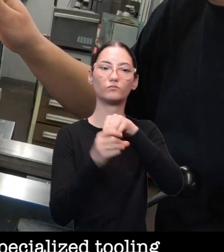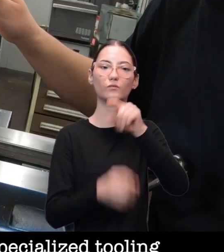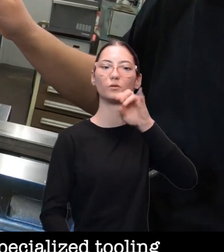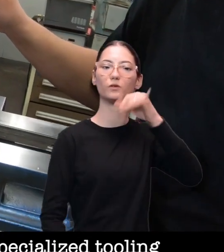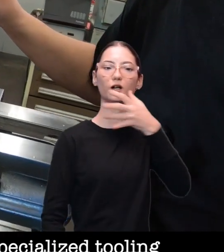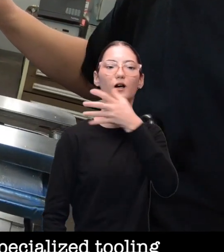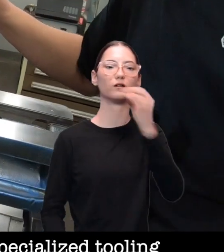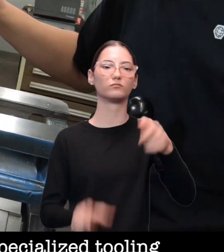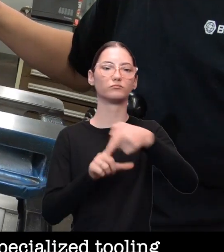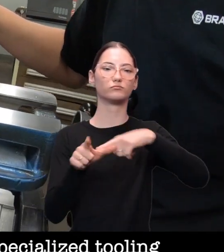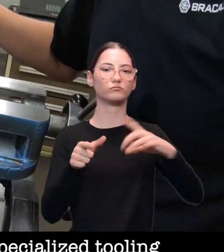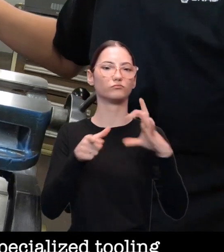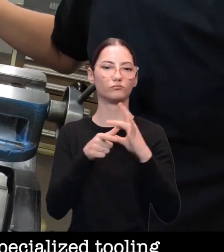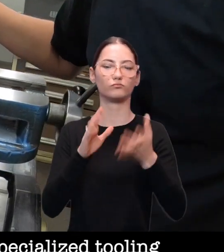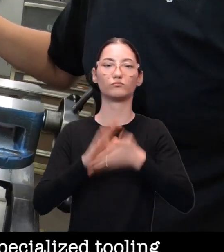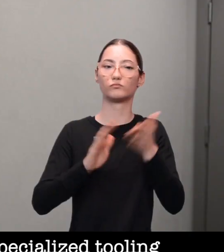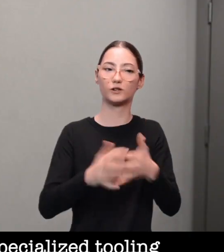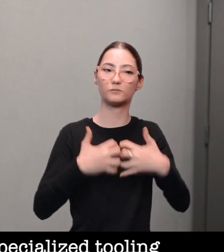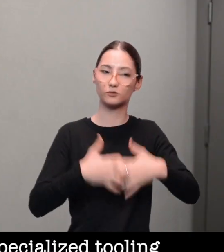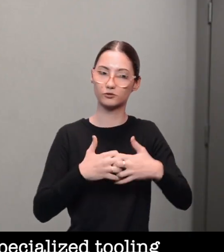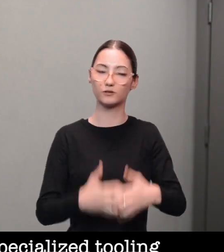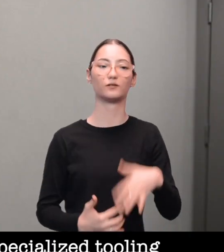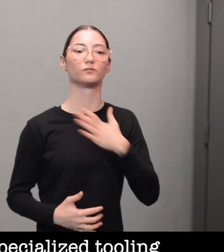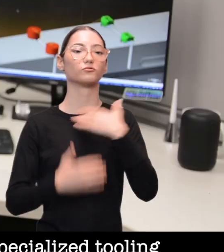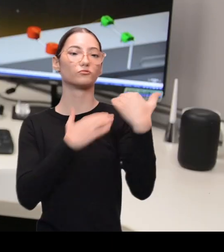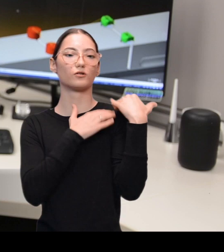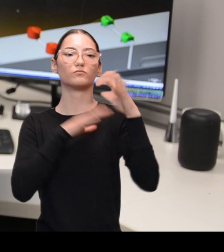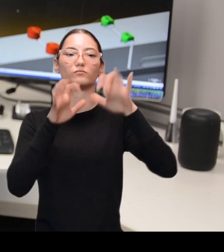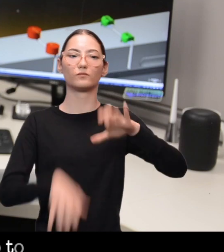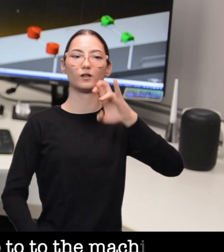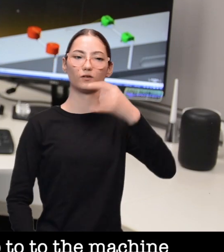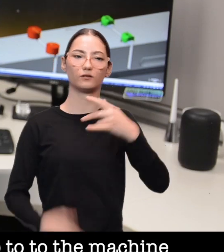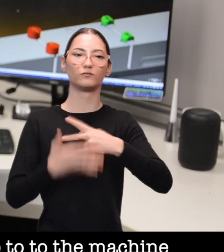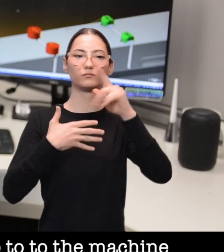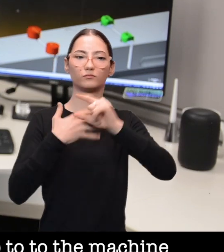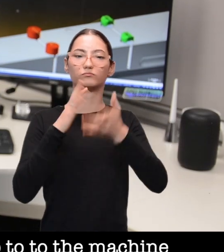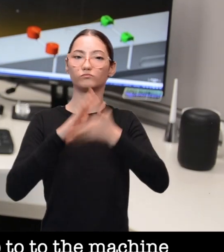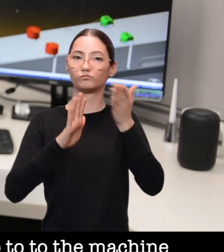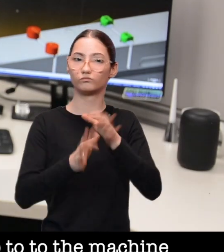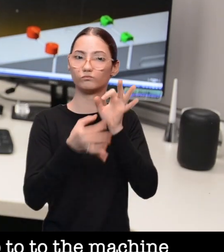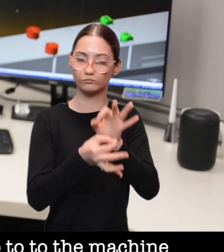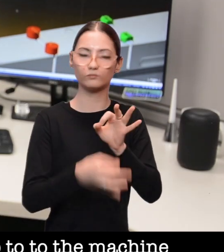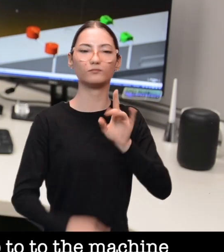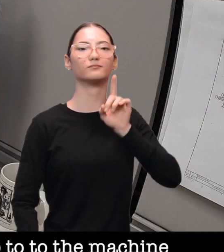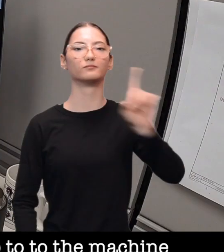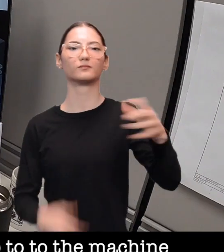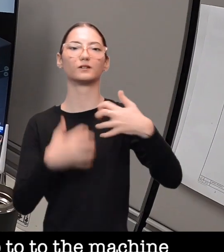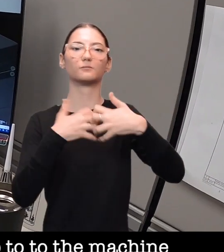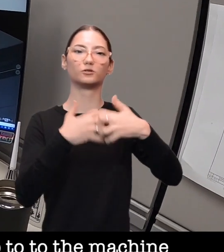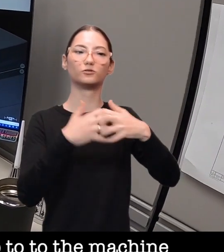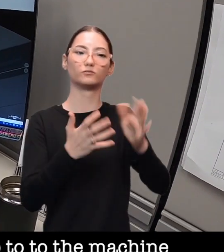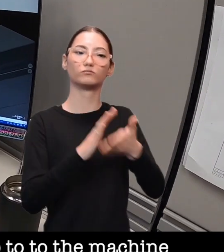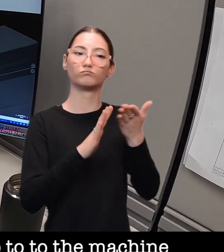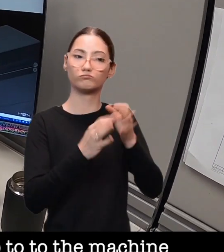room covers specialized tooling and fixturing to keep machines running. I get to program the job, actually take the job out to the machine, prove